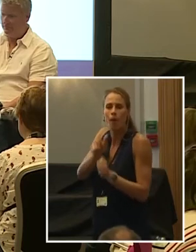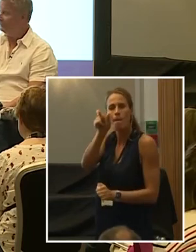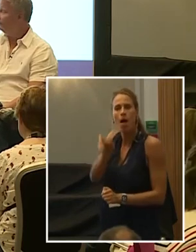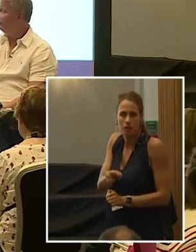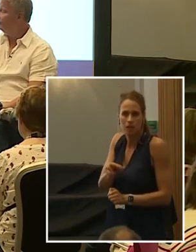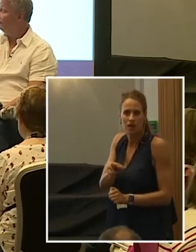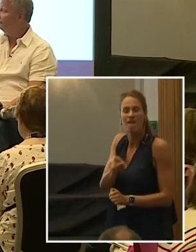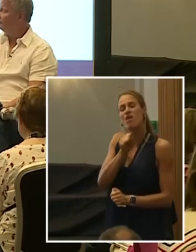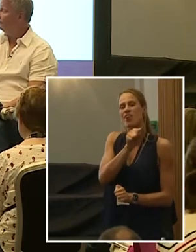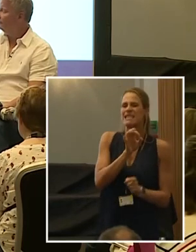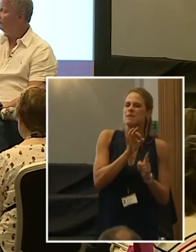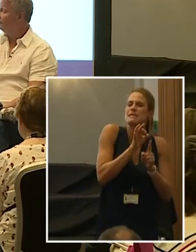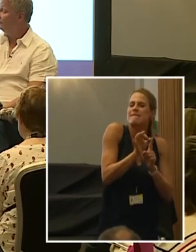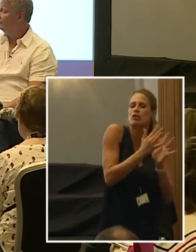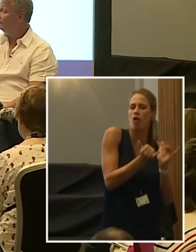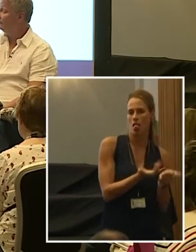trial.